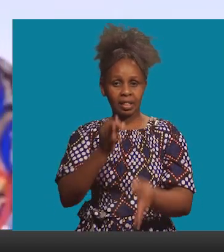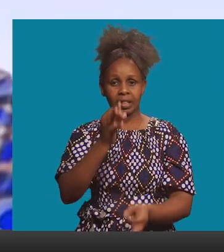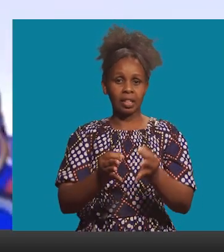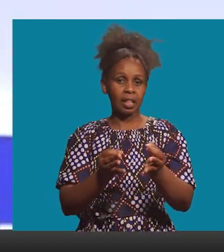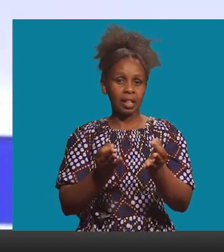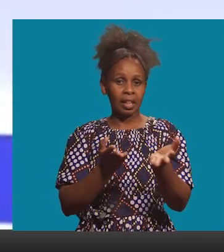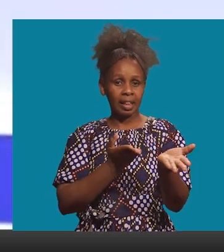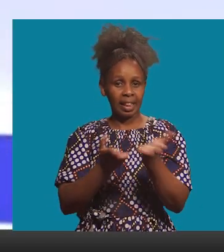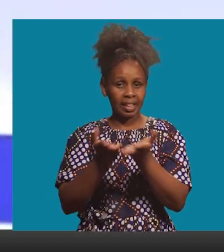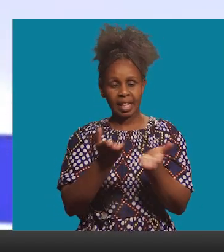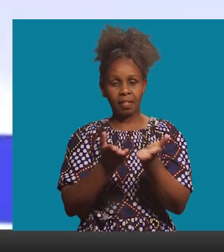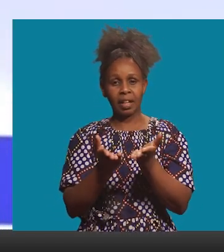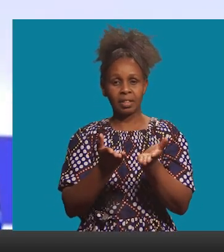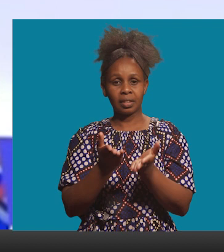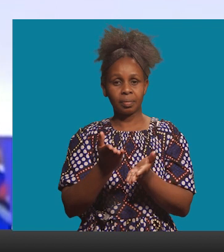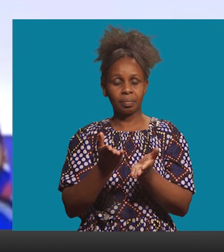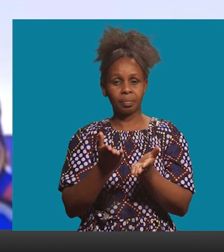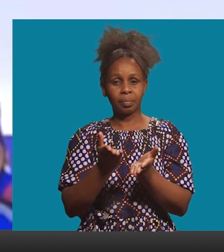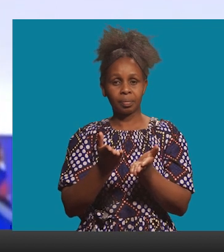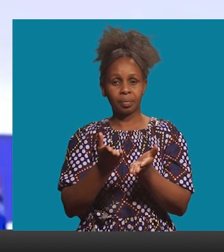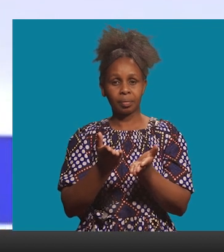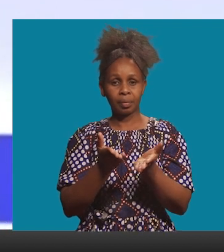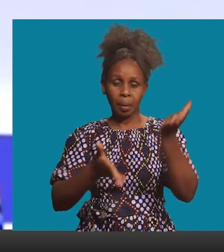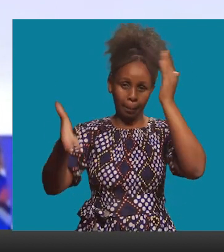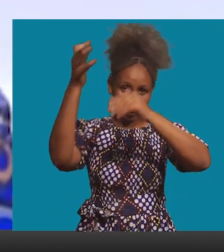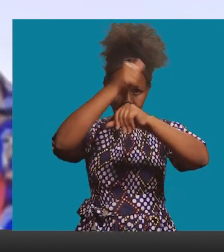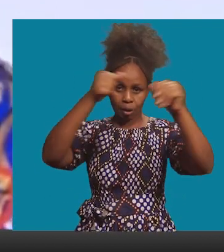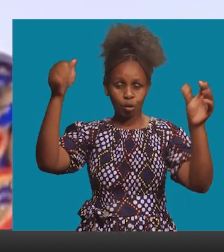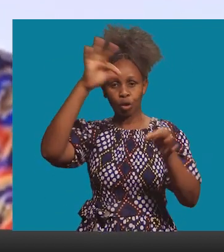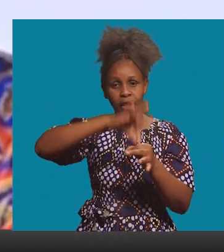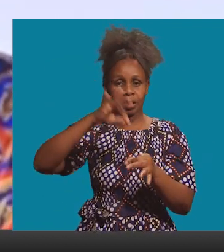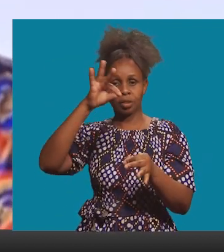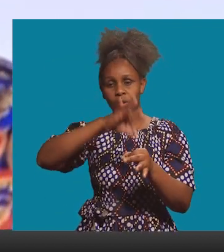the servers, the presidential elections